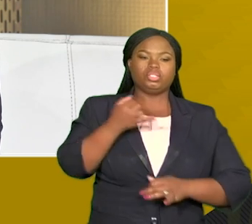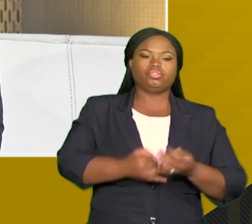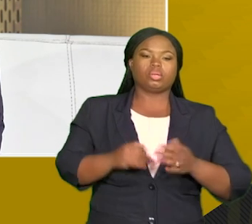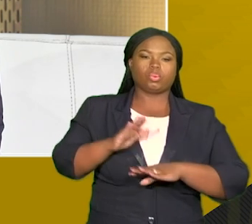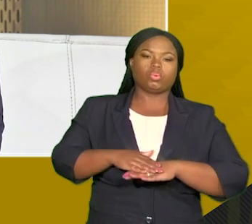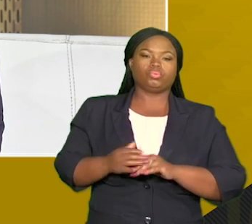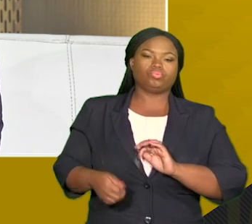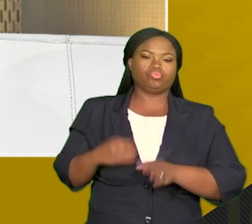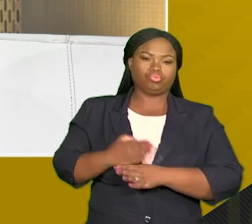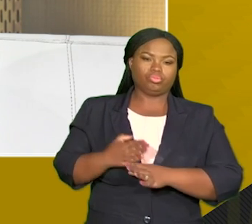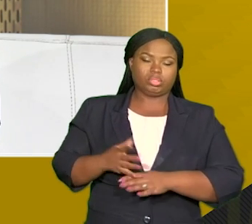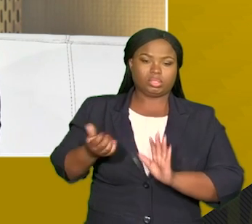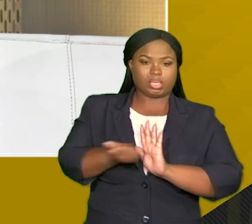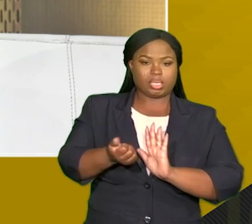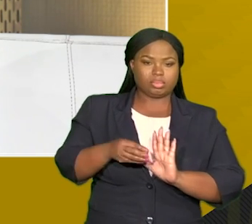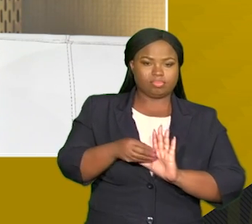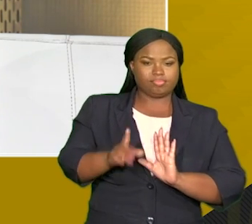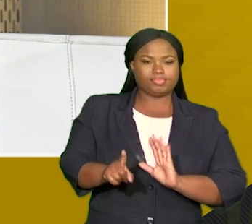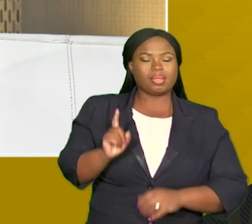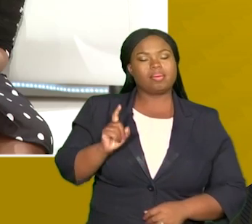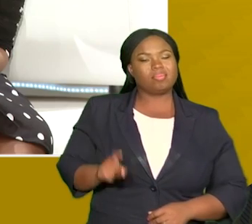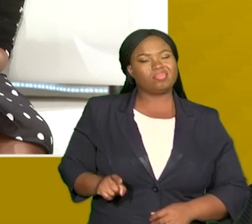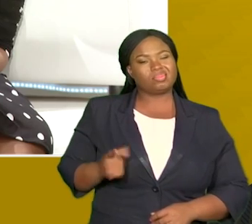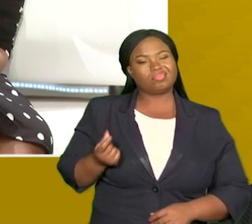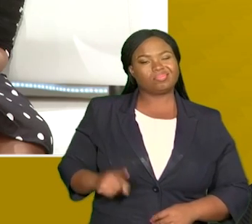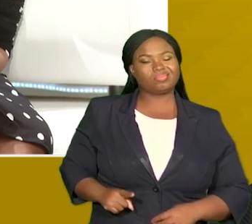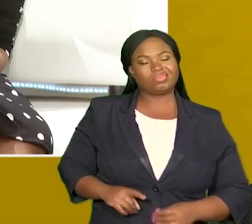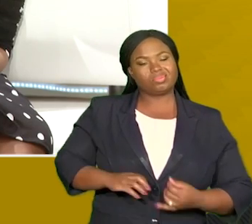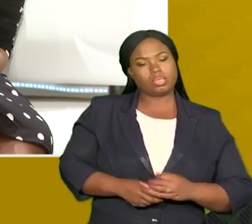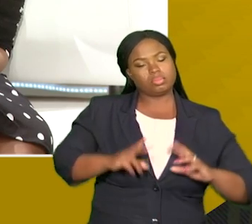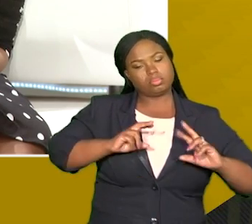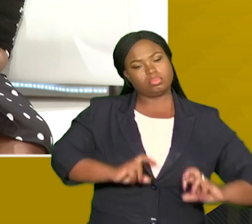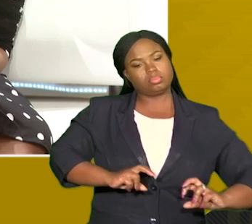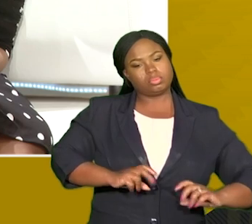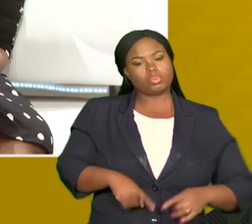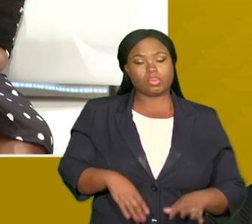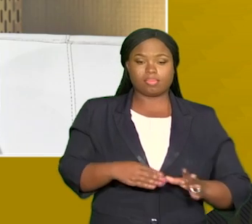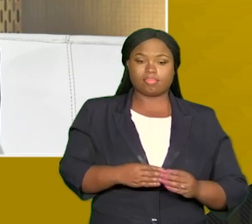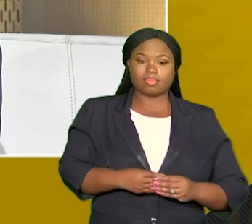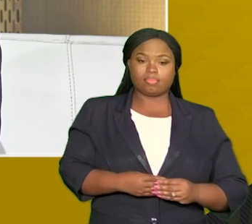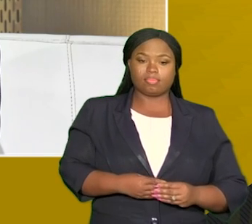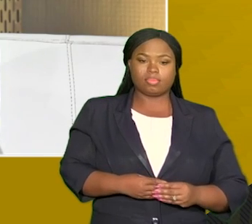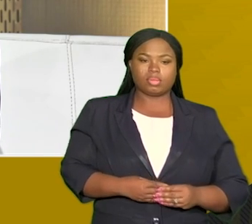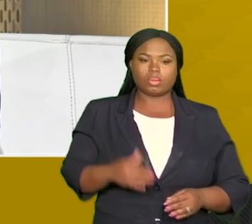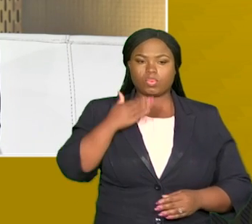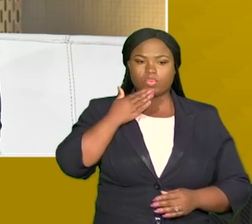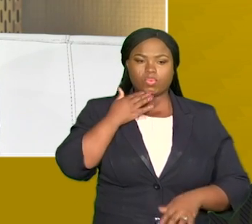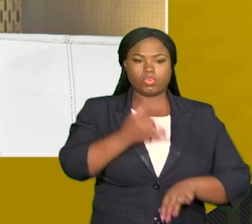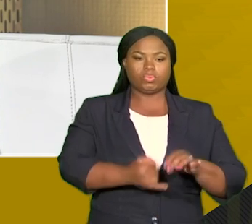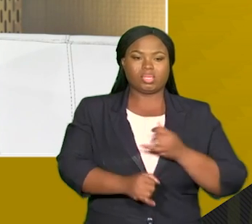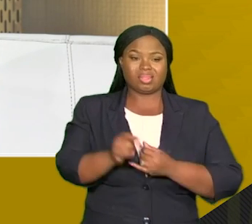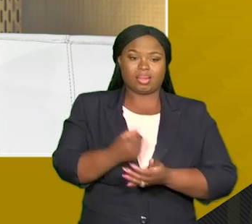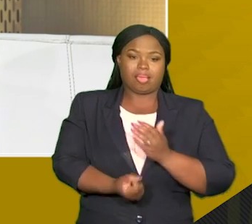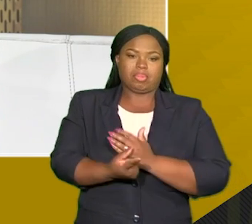the act. What it's supposed to do is to look into the conditions that a member who of course would be injured at the time and